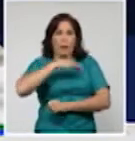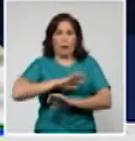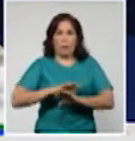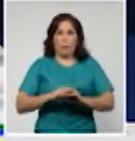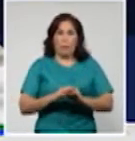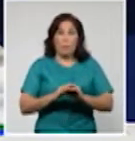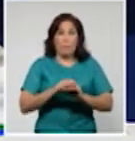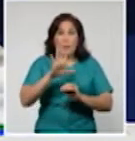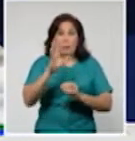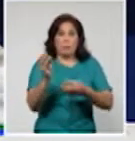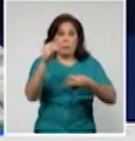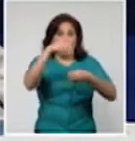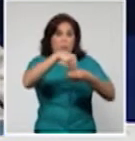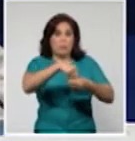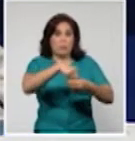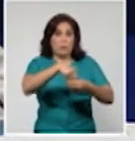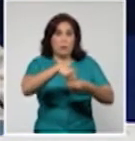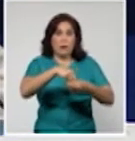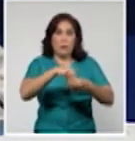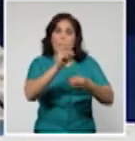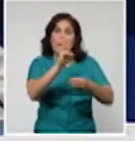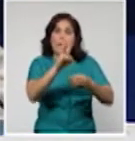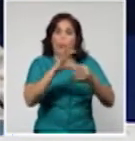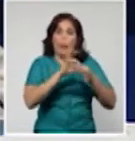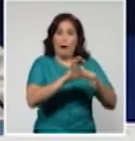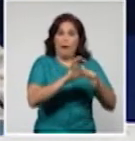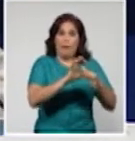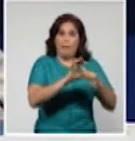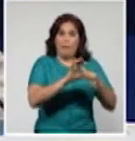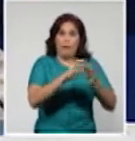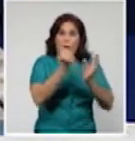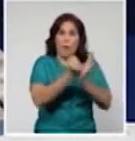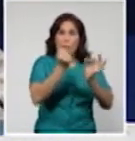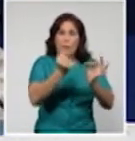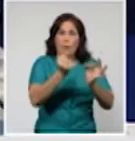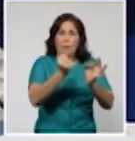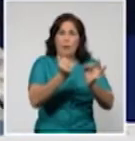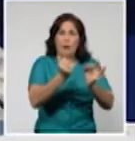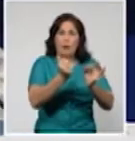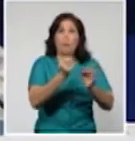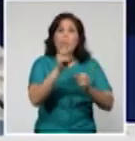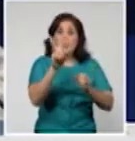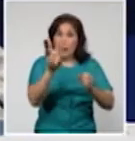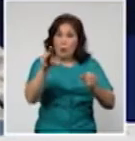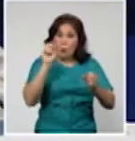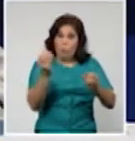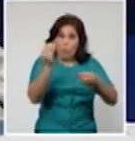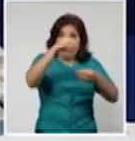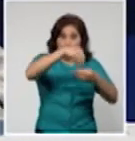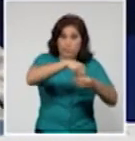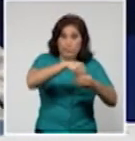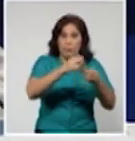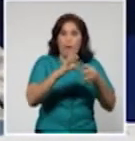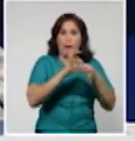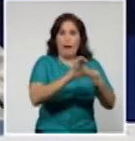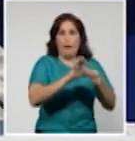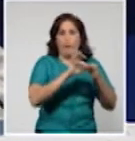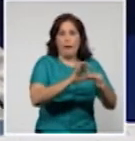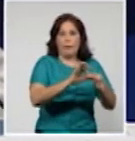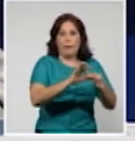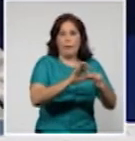3,222 people, or 83.4% of all confirmed cases in Cuba, have recovered from the virus.